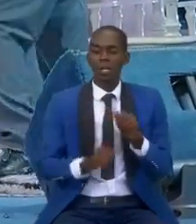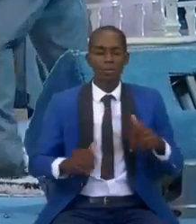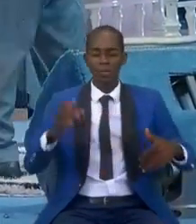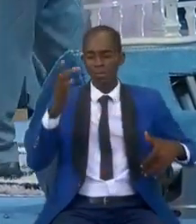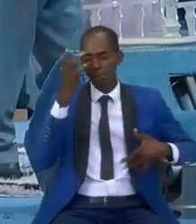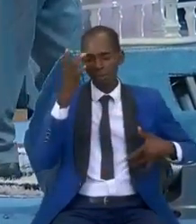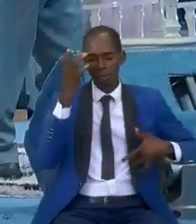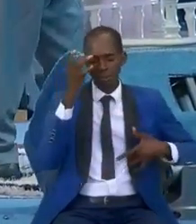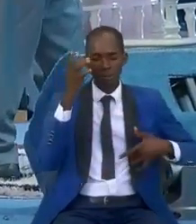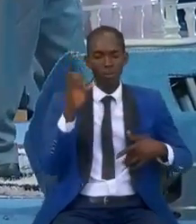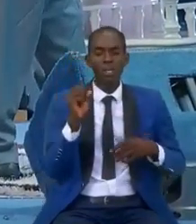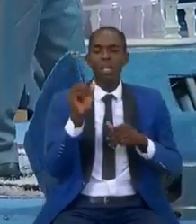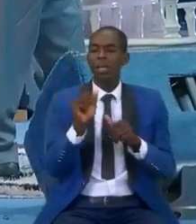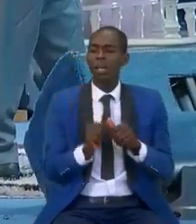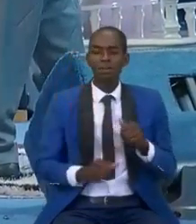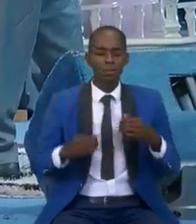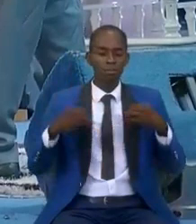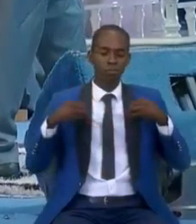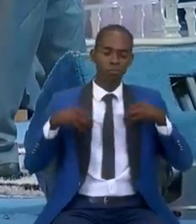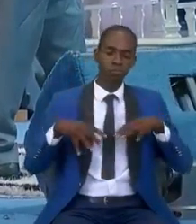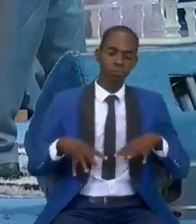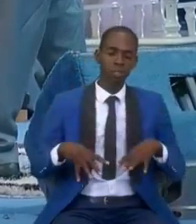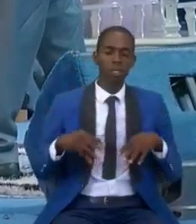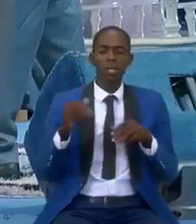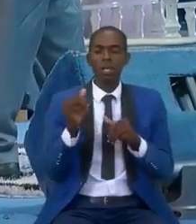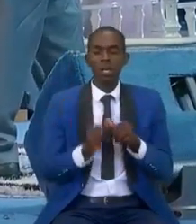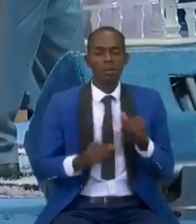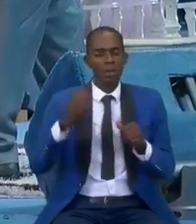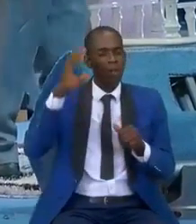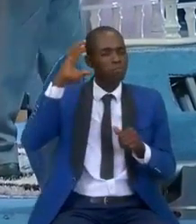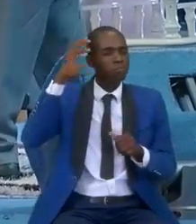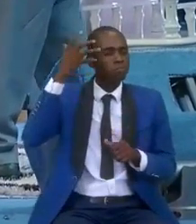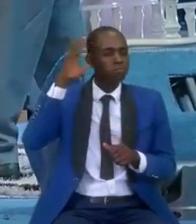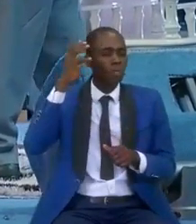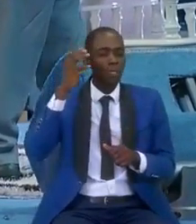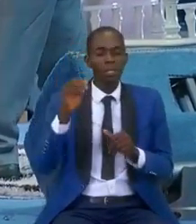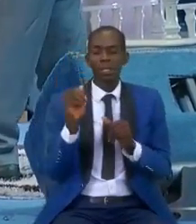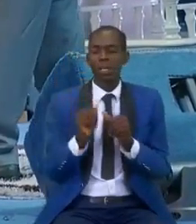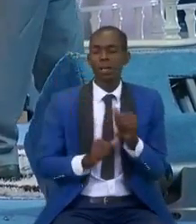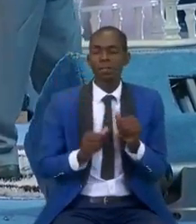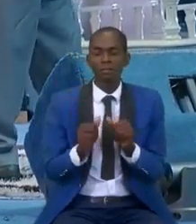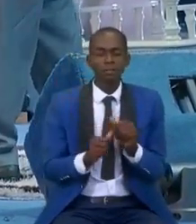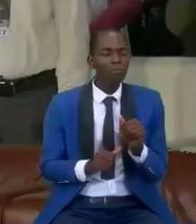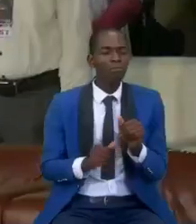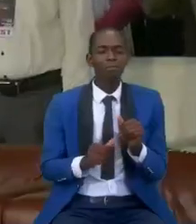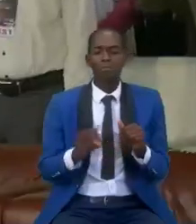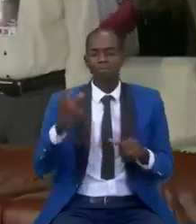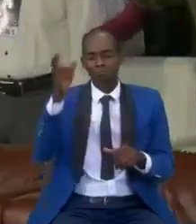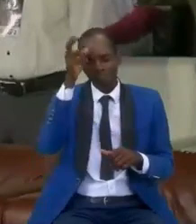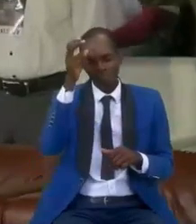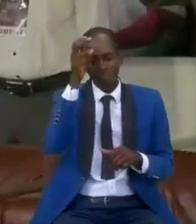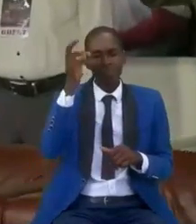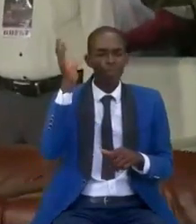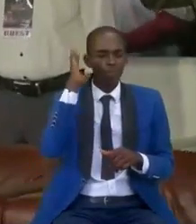mental problem, every demon will get out of the way of your people in Jesus'